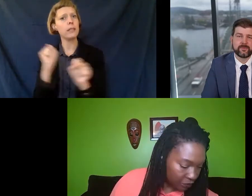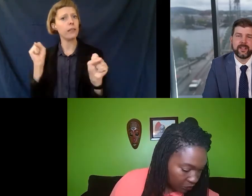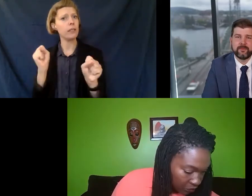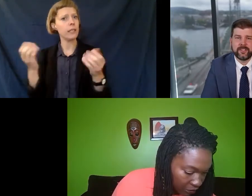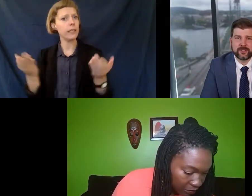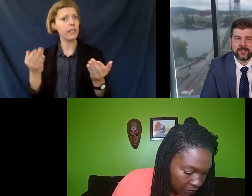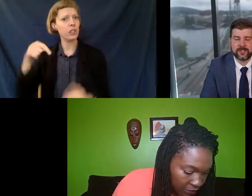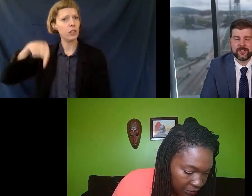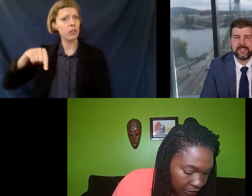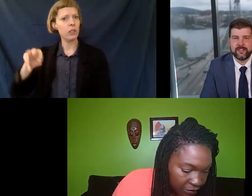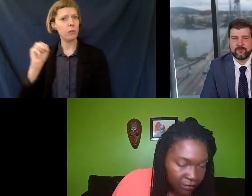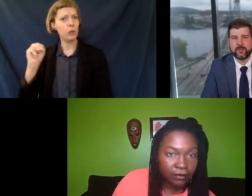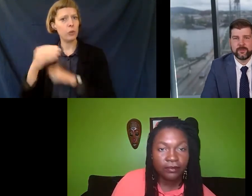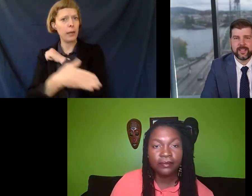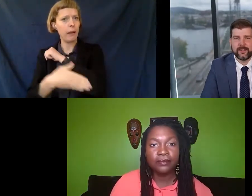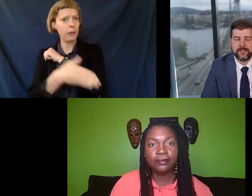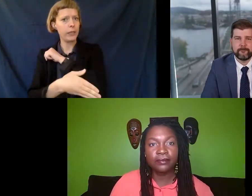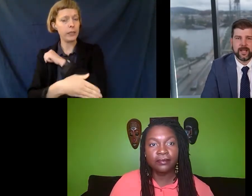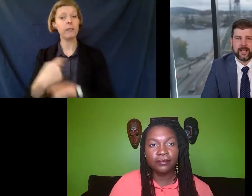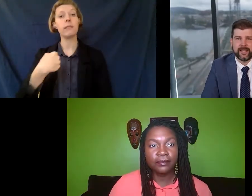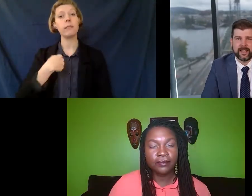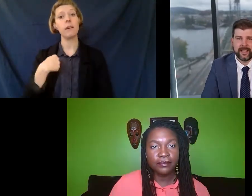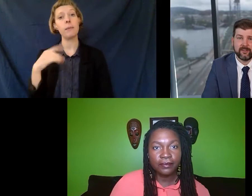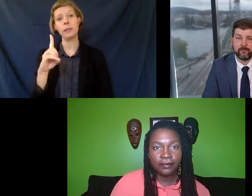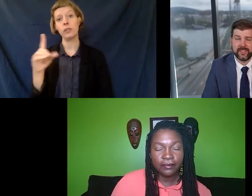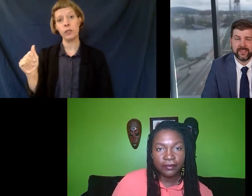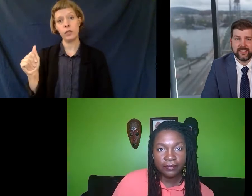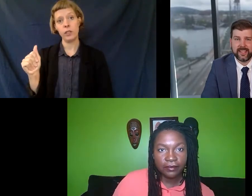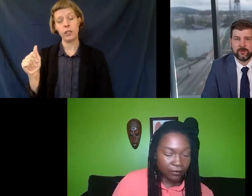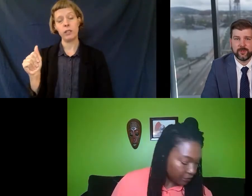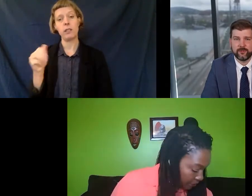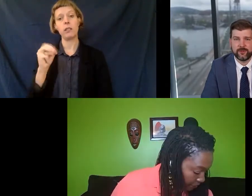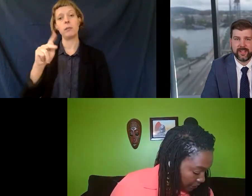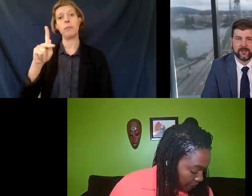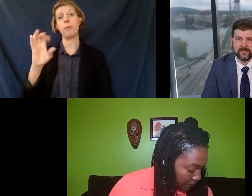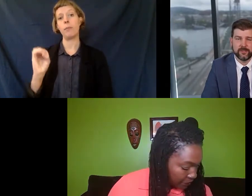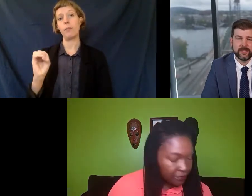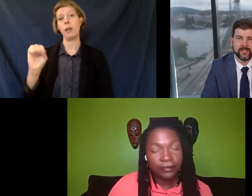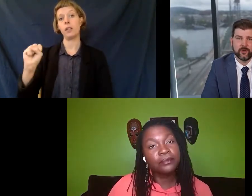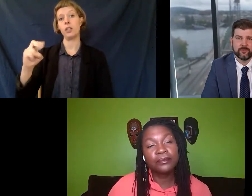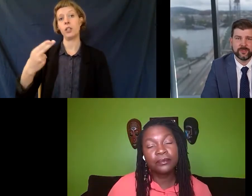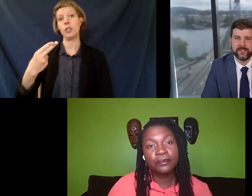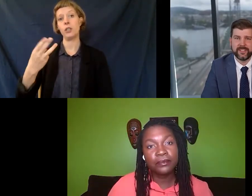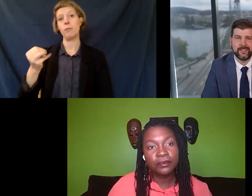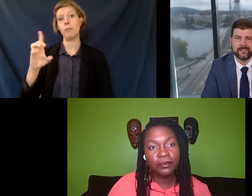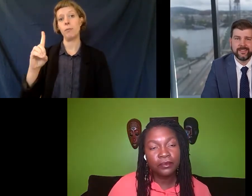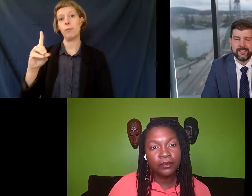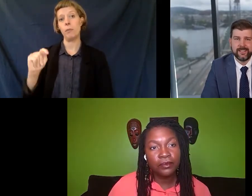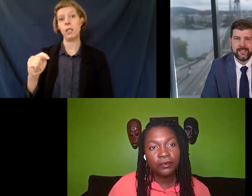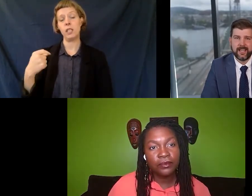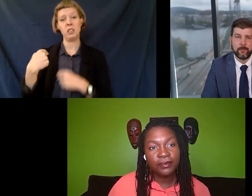Mike Schmidt. I'm the District Attorney of Multnomah County, and I have been in that role for now a little bit over a